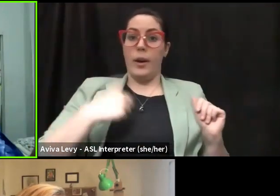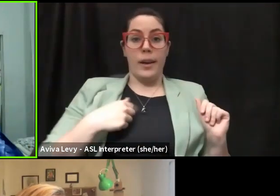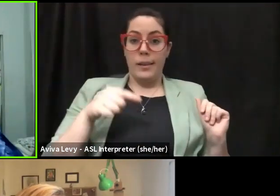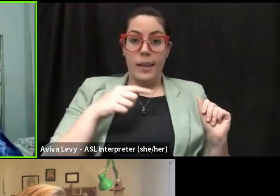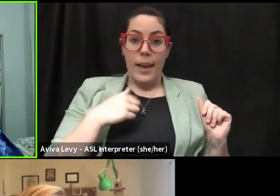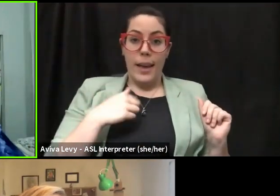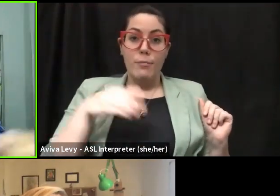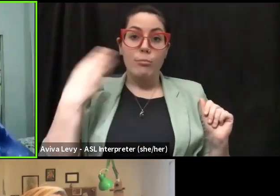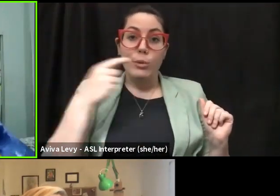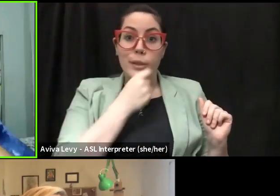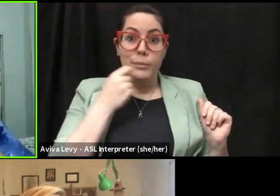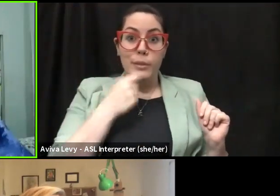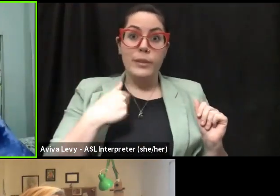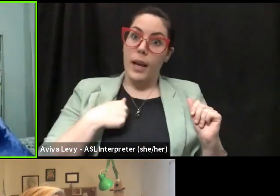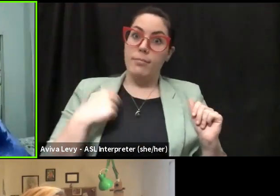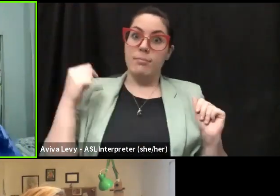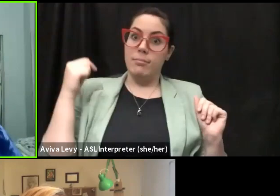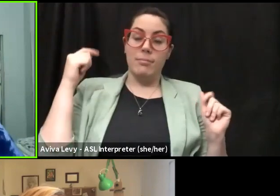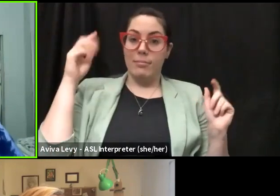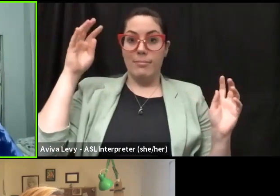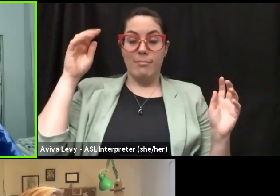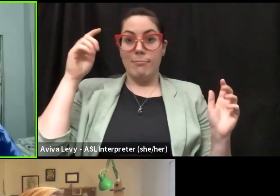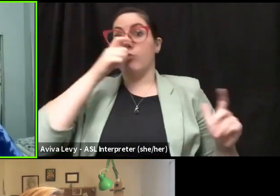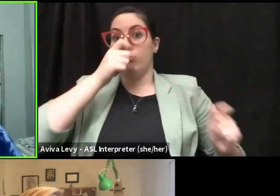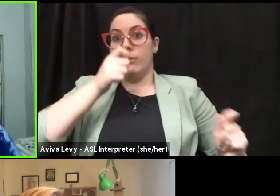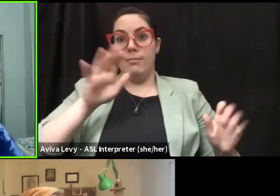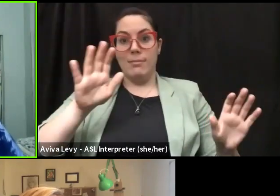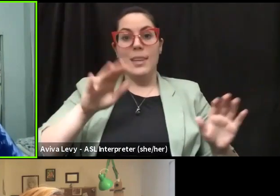lipstick. It might